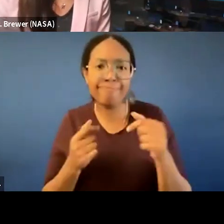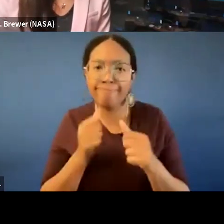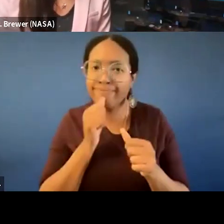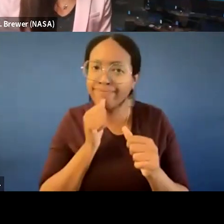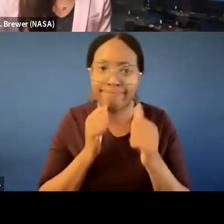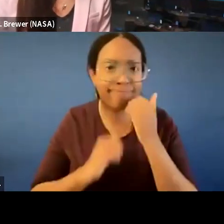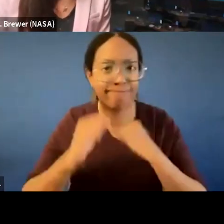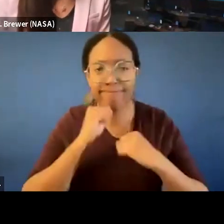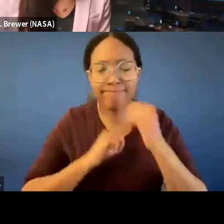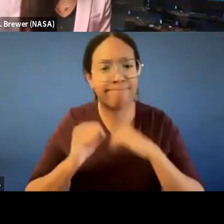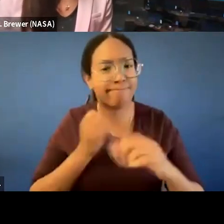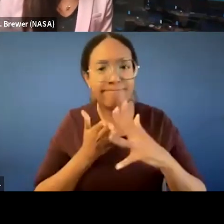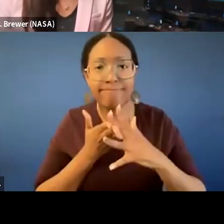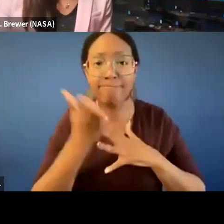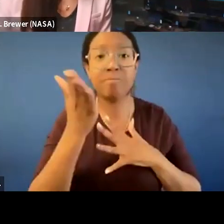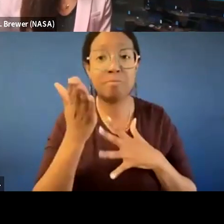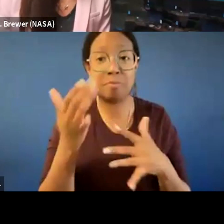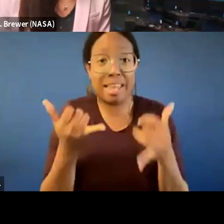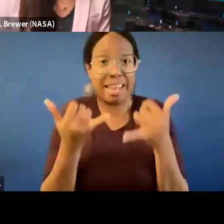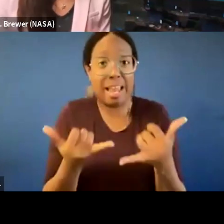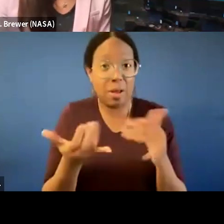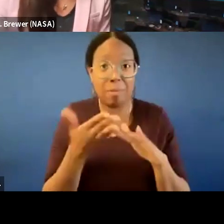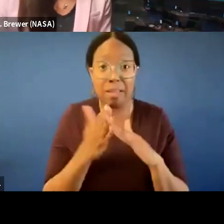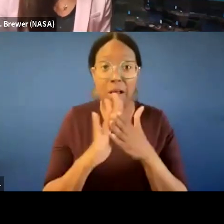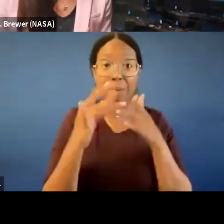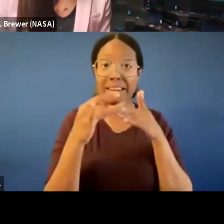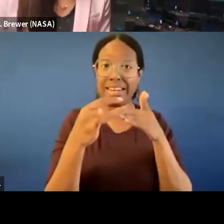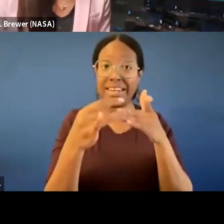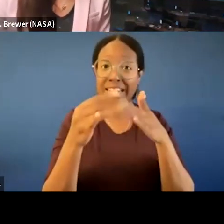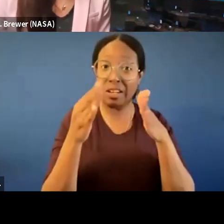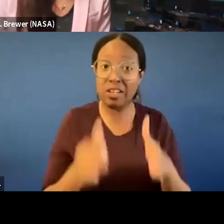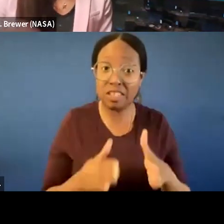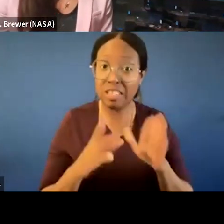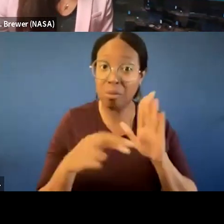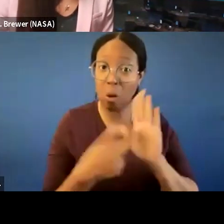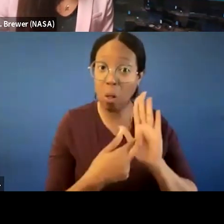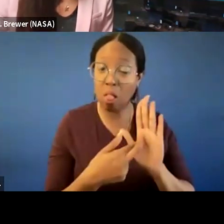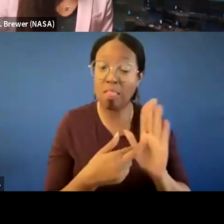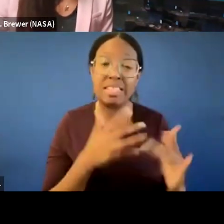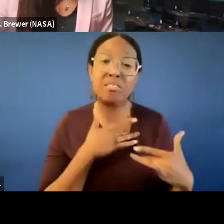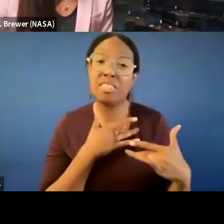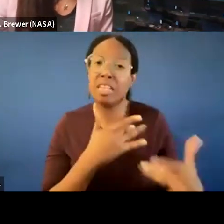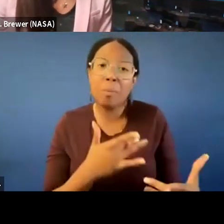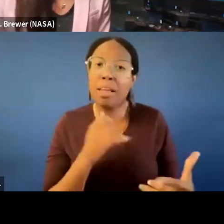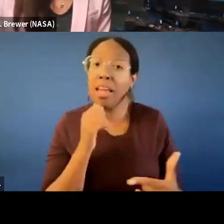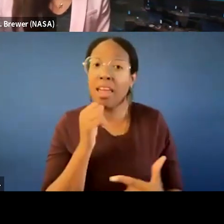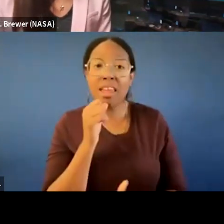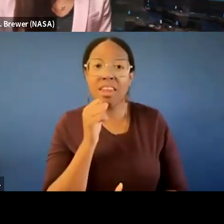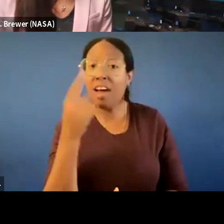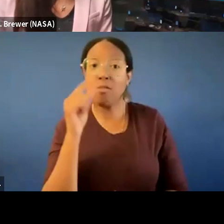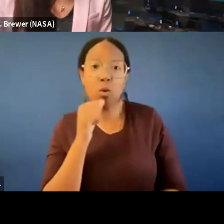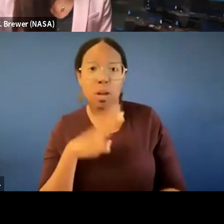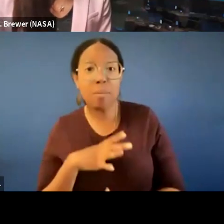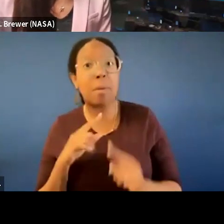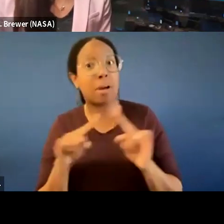been able to be, you know, in a leadership role that is typically not seen as a woman's role within the control center and make it to